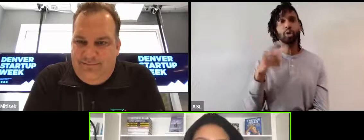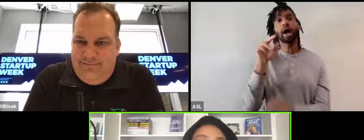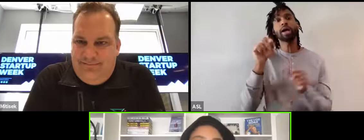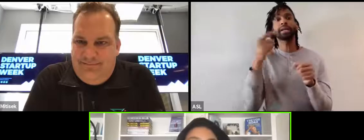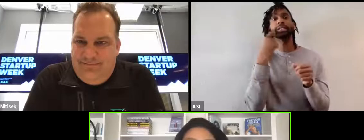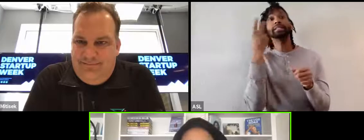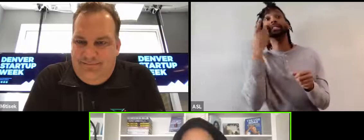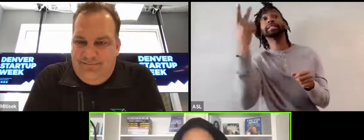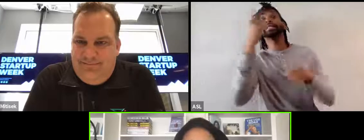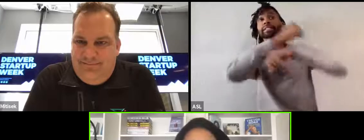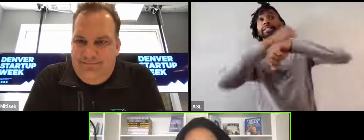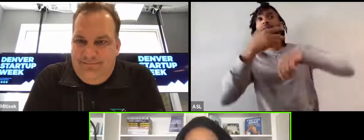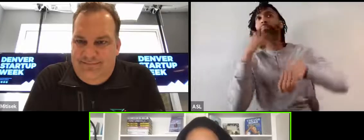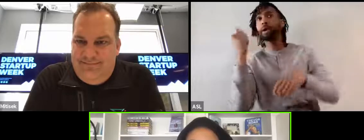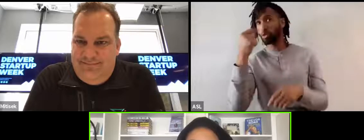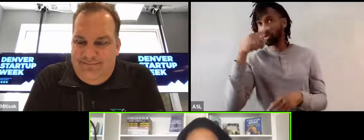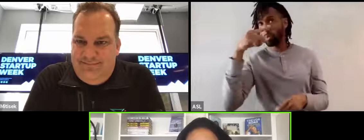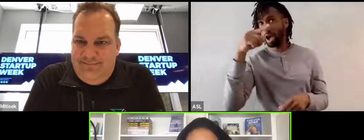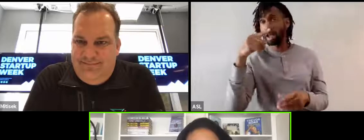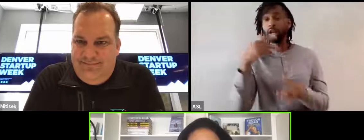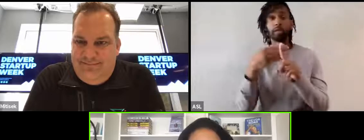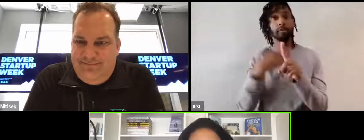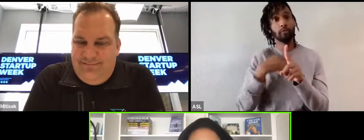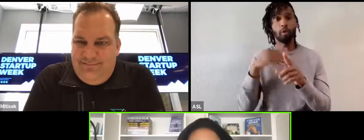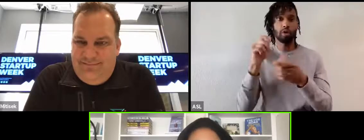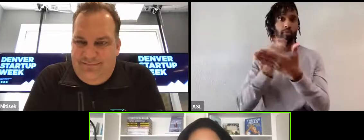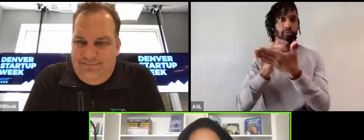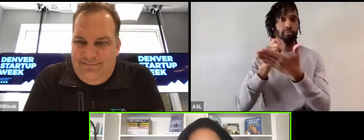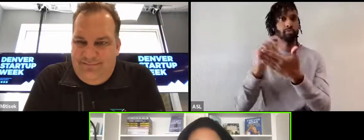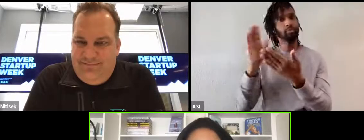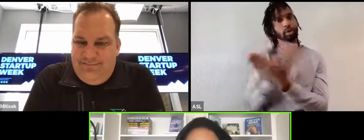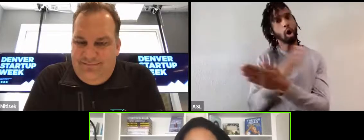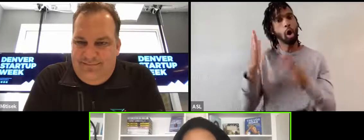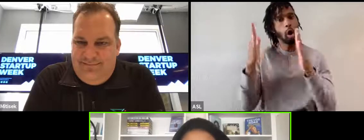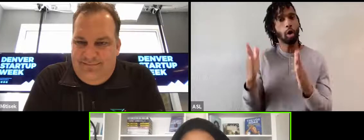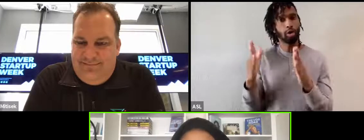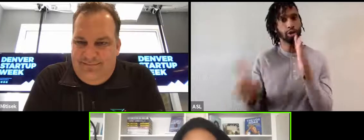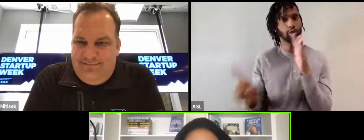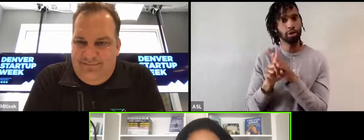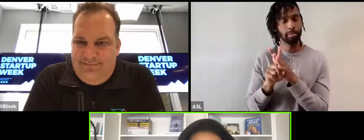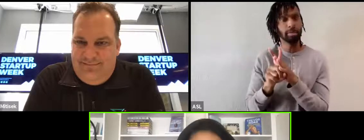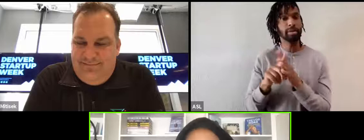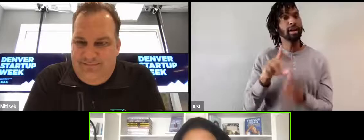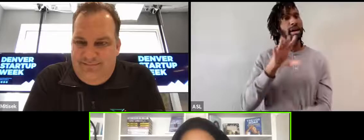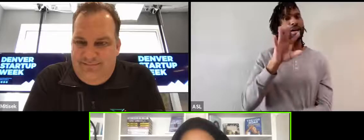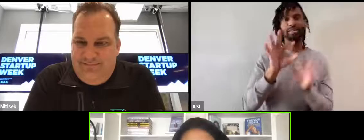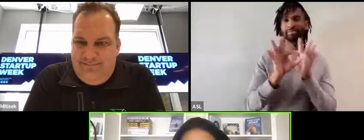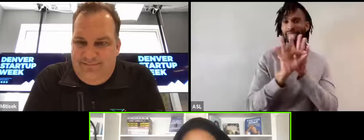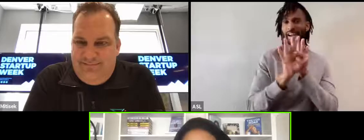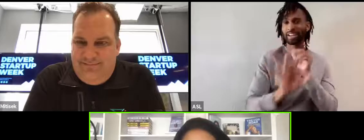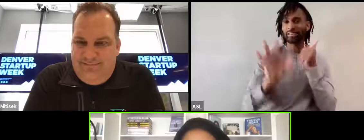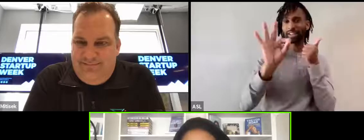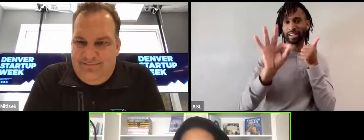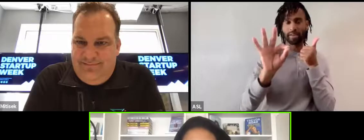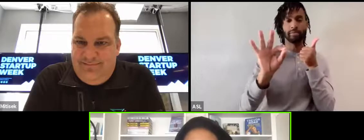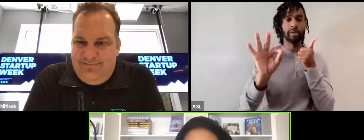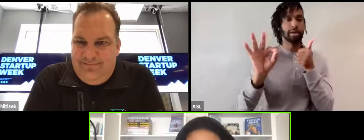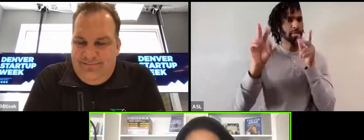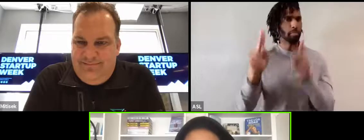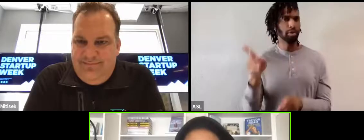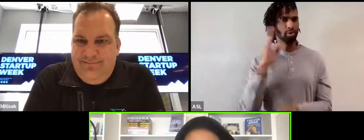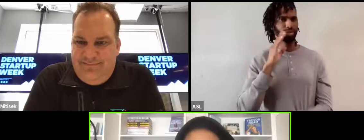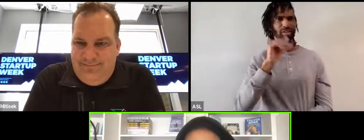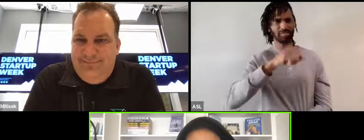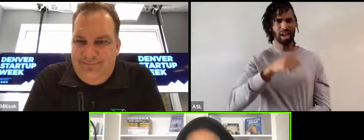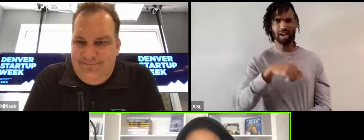kind of see the stage better, like before the artist comes on. Usually 9 times out of 10, you're gonna have the person say, yeah, no